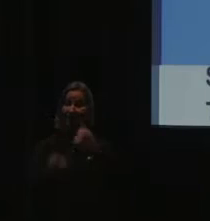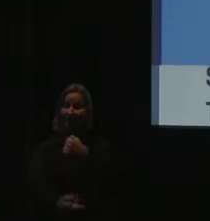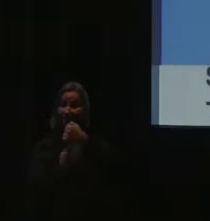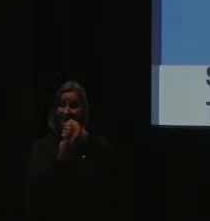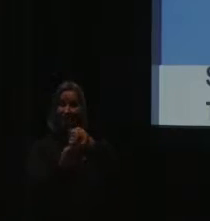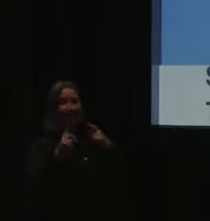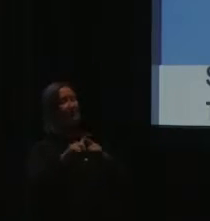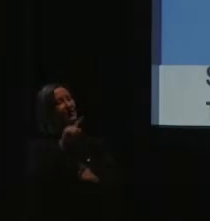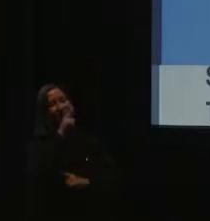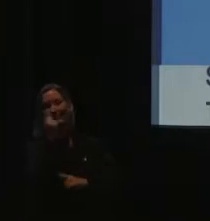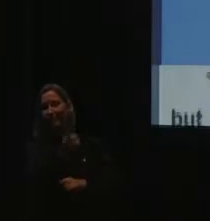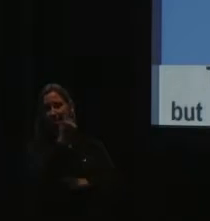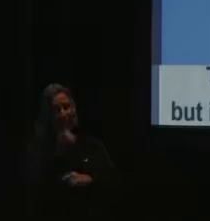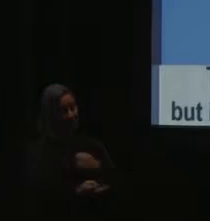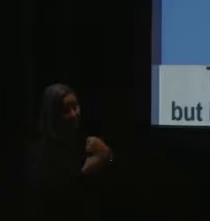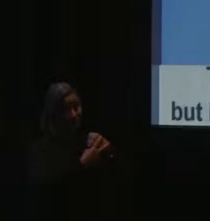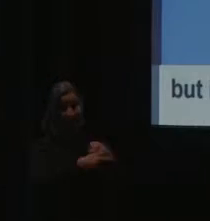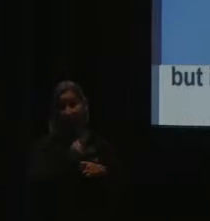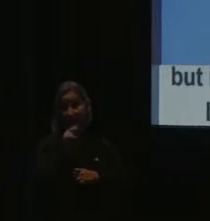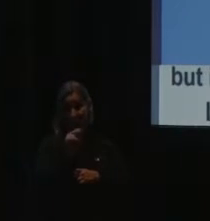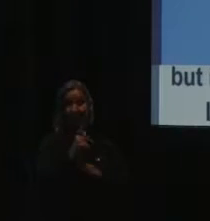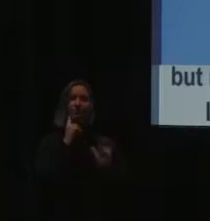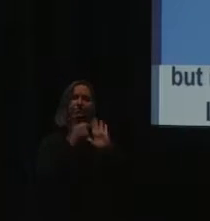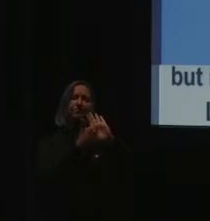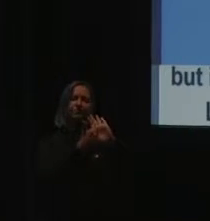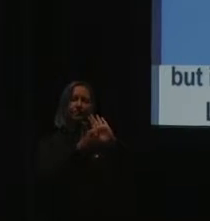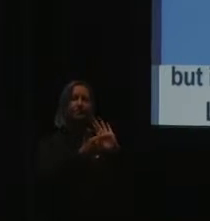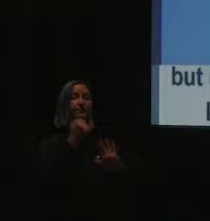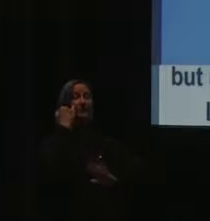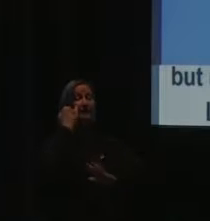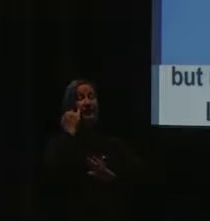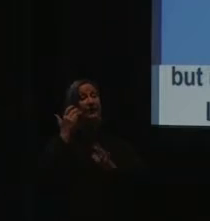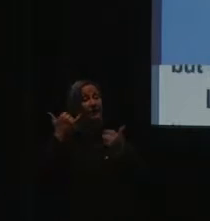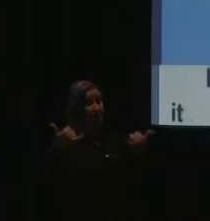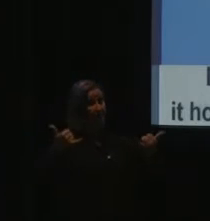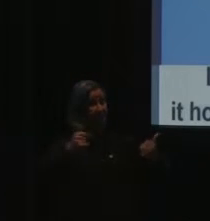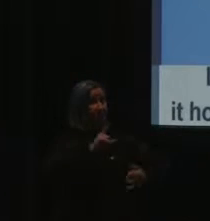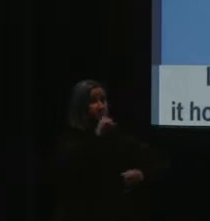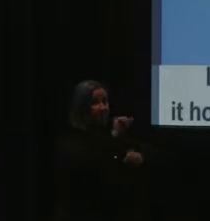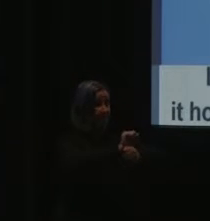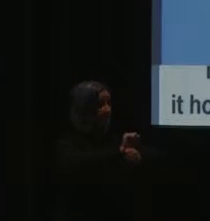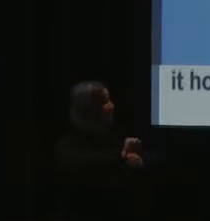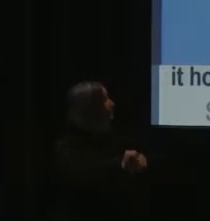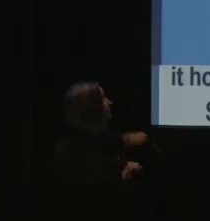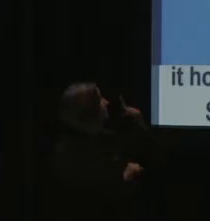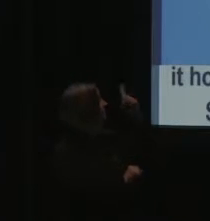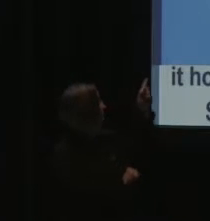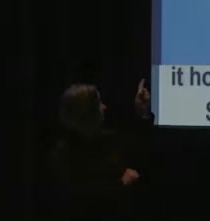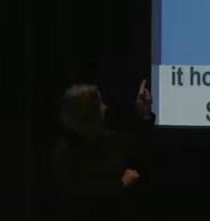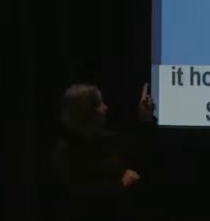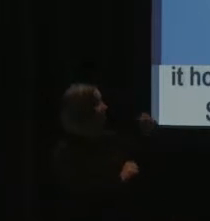doesn't necessarily. So let's go through a couple examples and see if it holds true today and when. So I'm going to start with one where